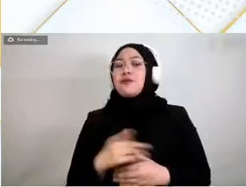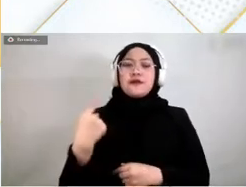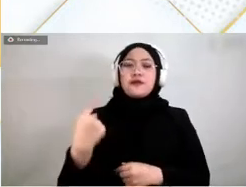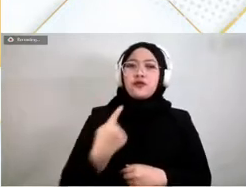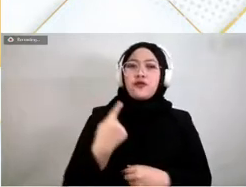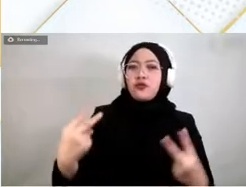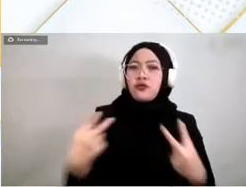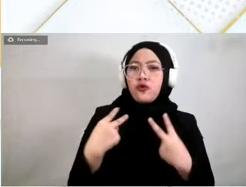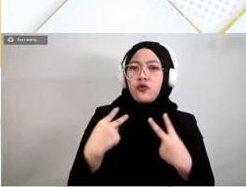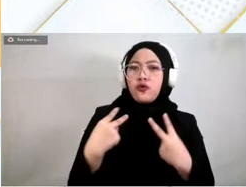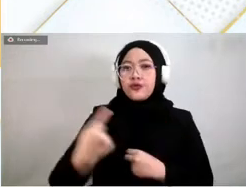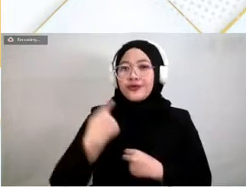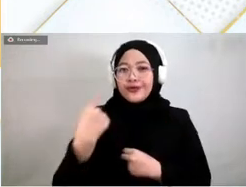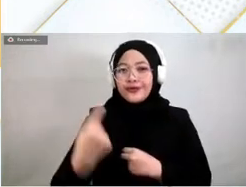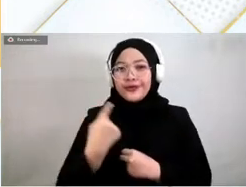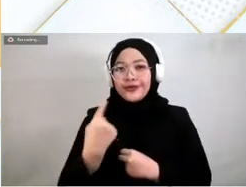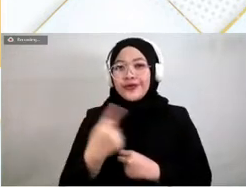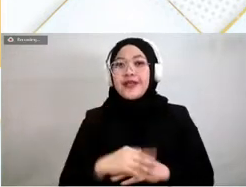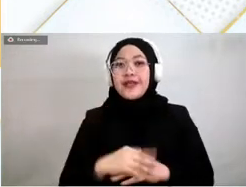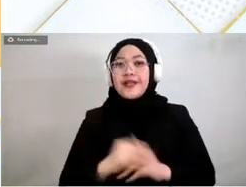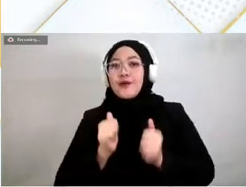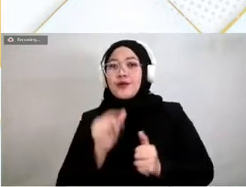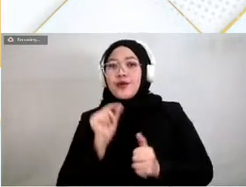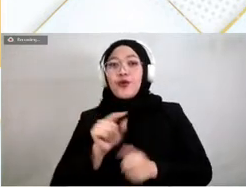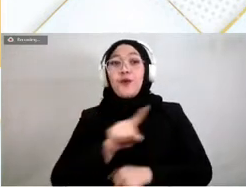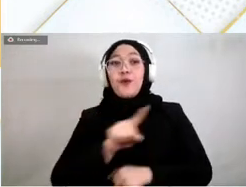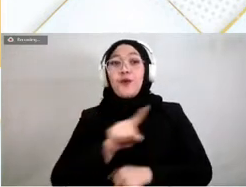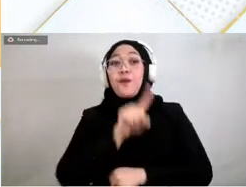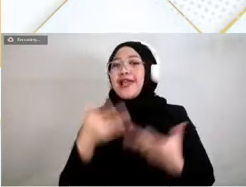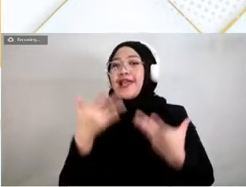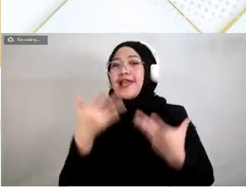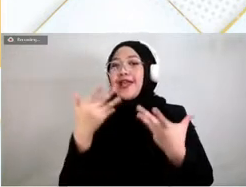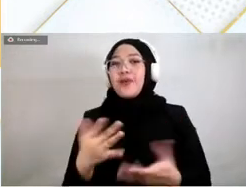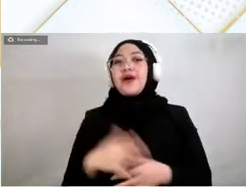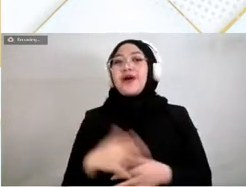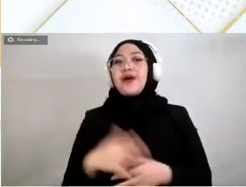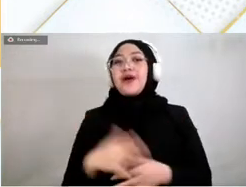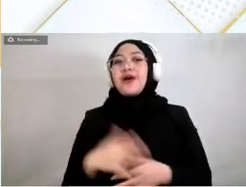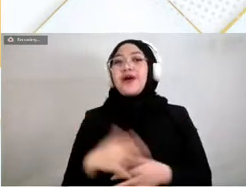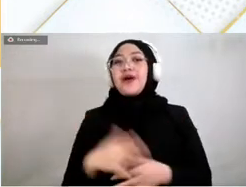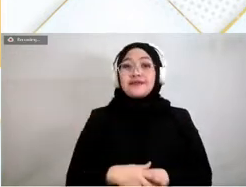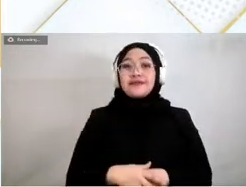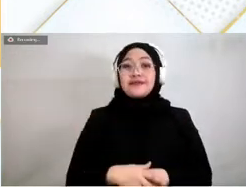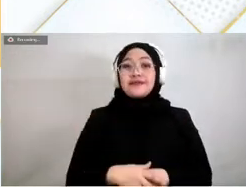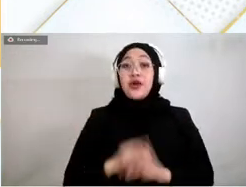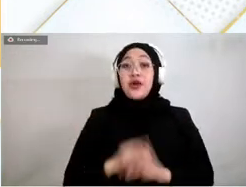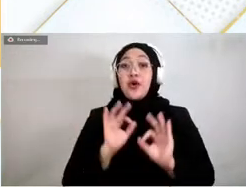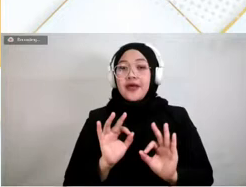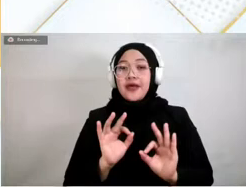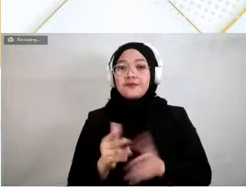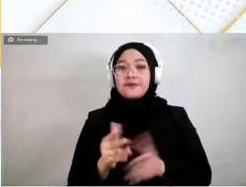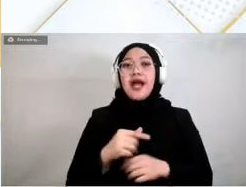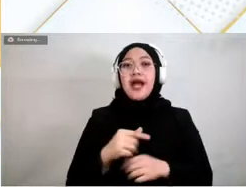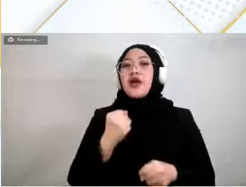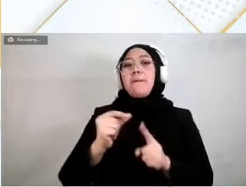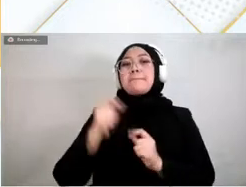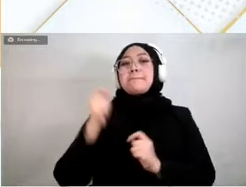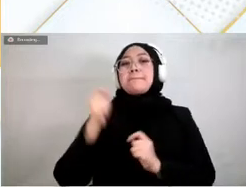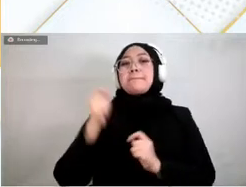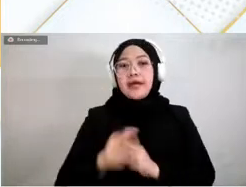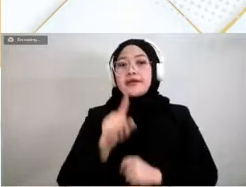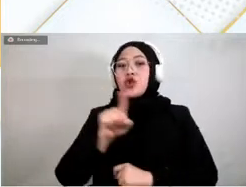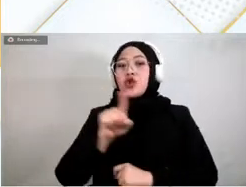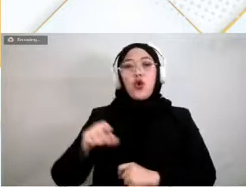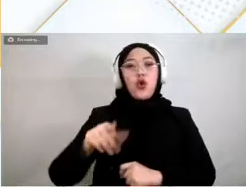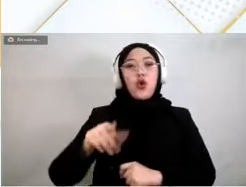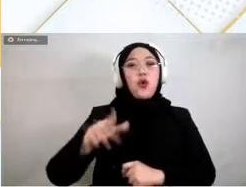this webinar and also prepare your questions to be answered later on. Once again, there's a GoPay balance in total of 1.5